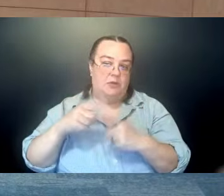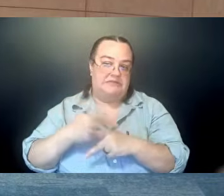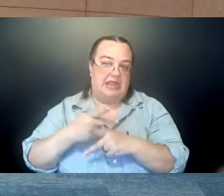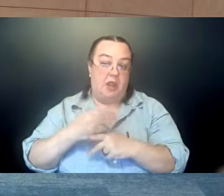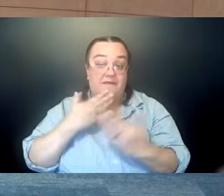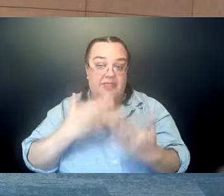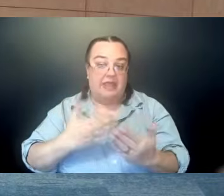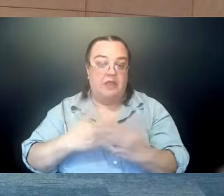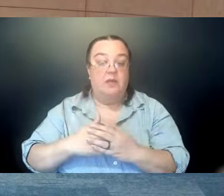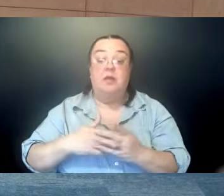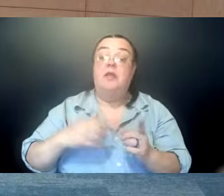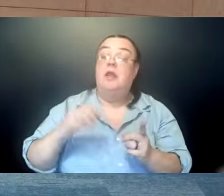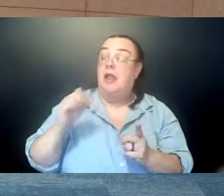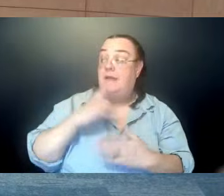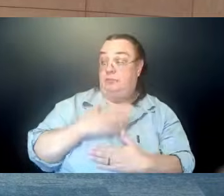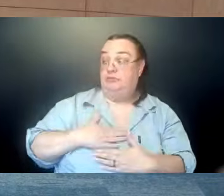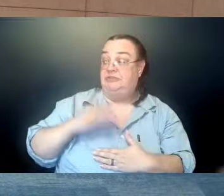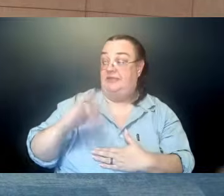Yeah, I appreciate that.